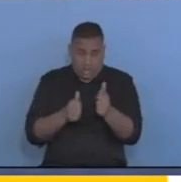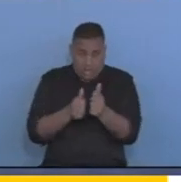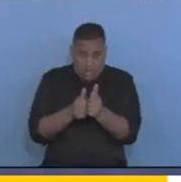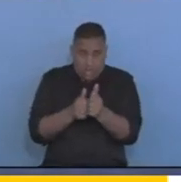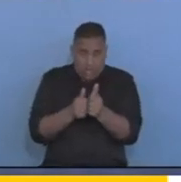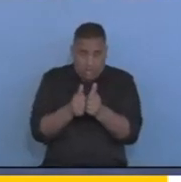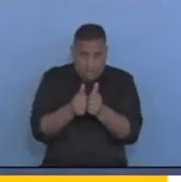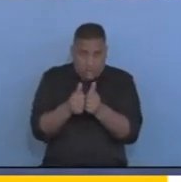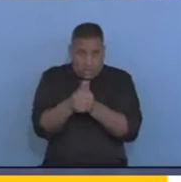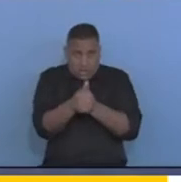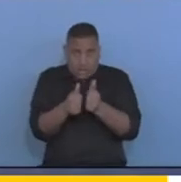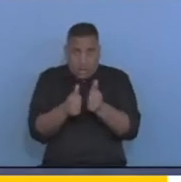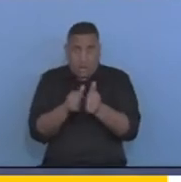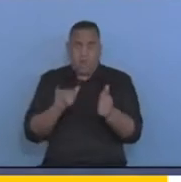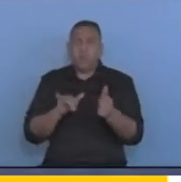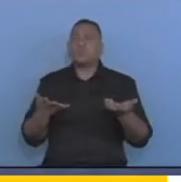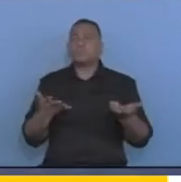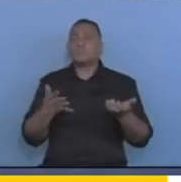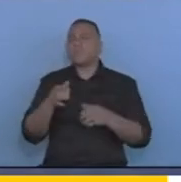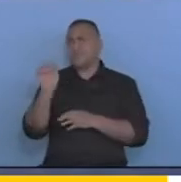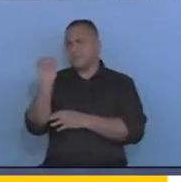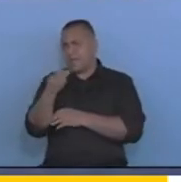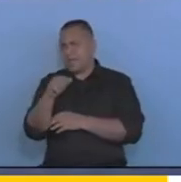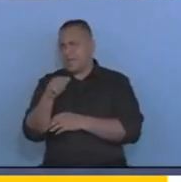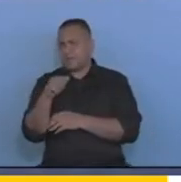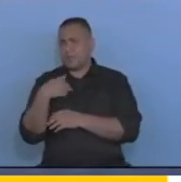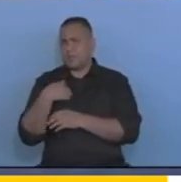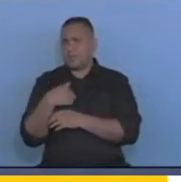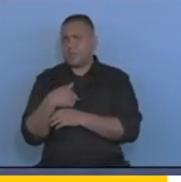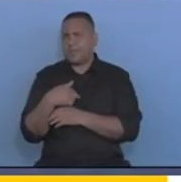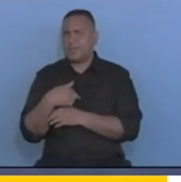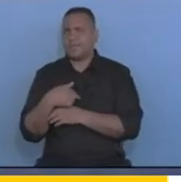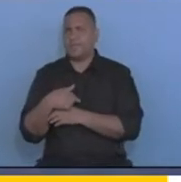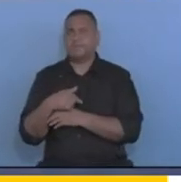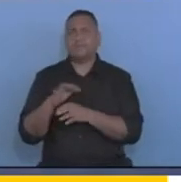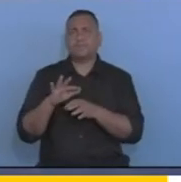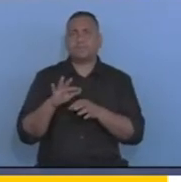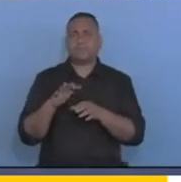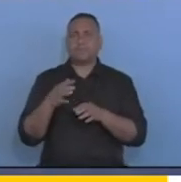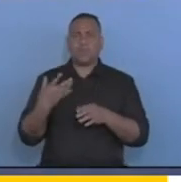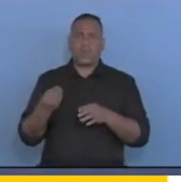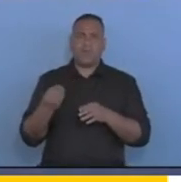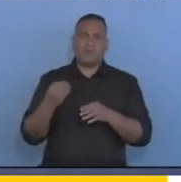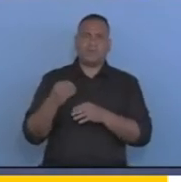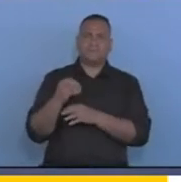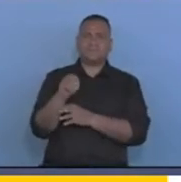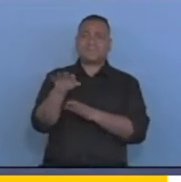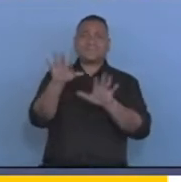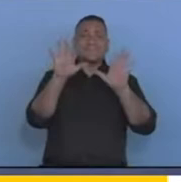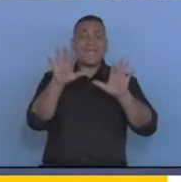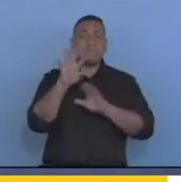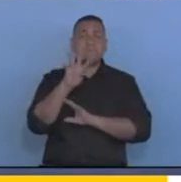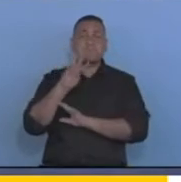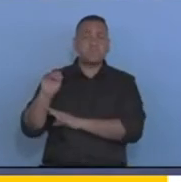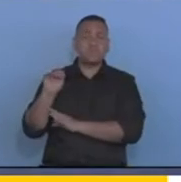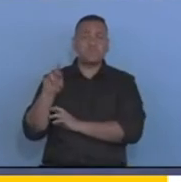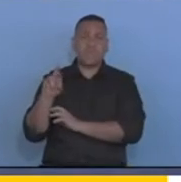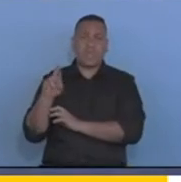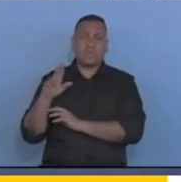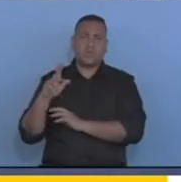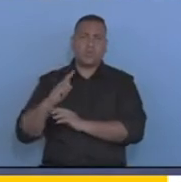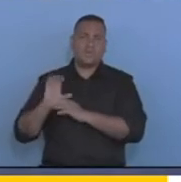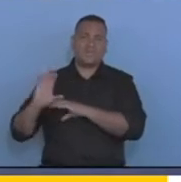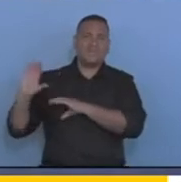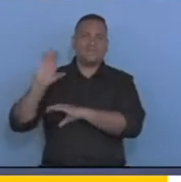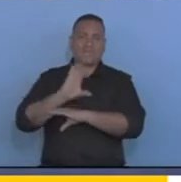we, in essence, has invested almost 10 million rand to upgrade this very center that